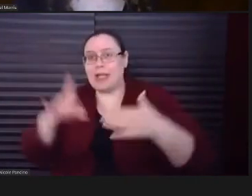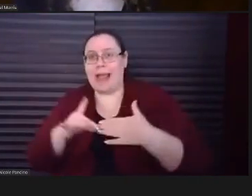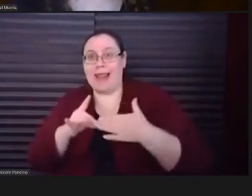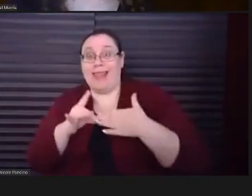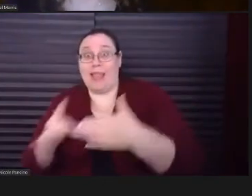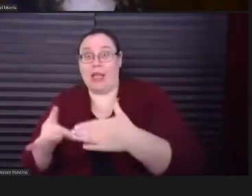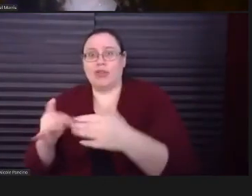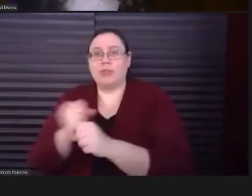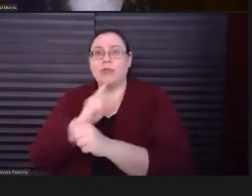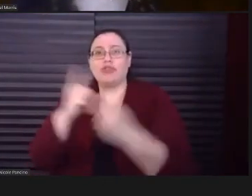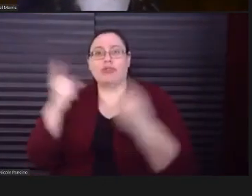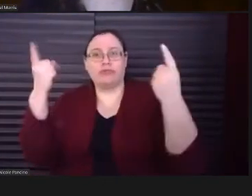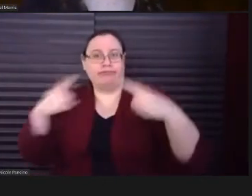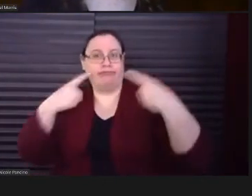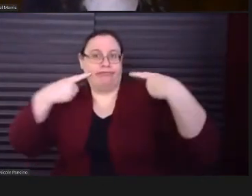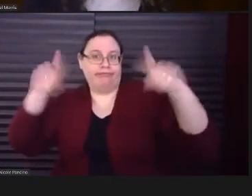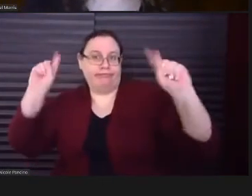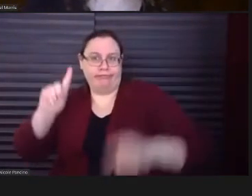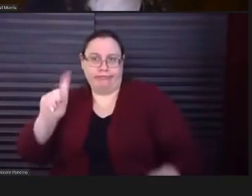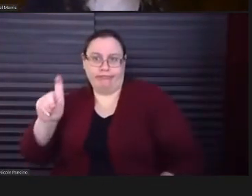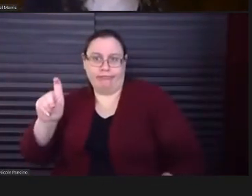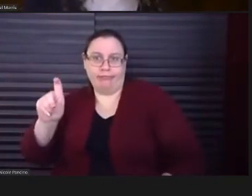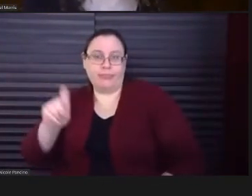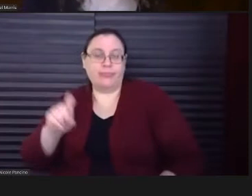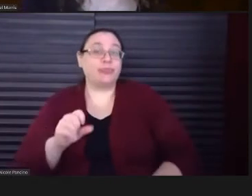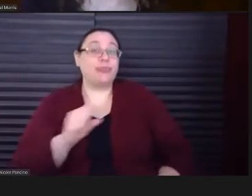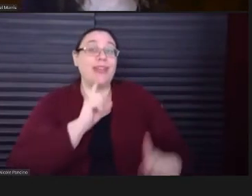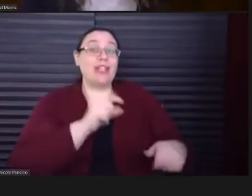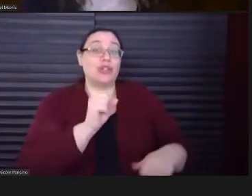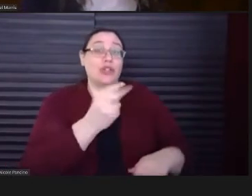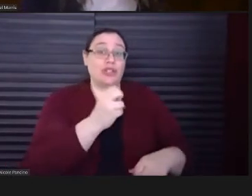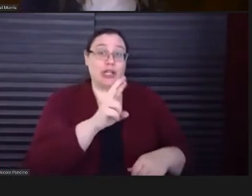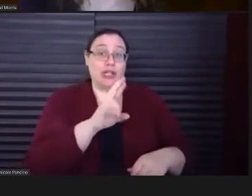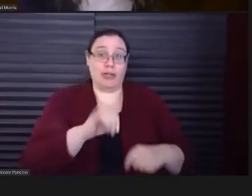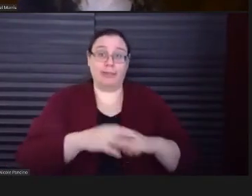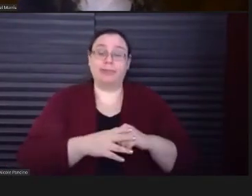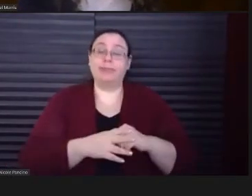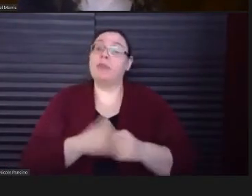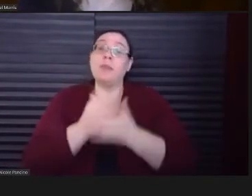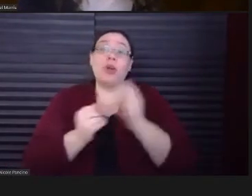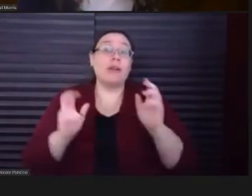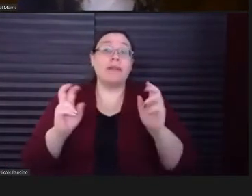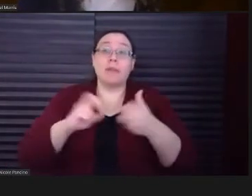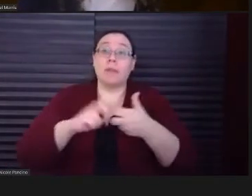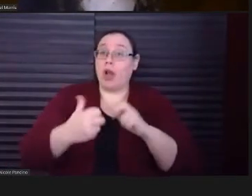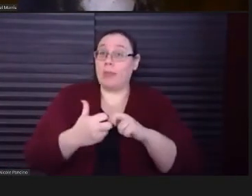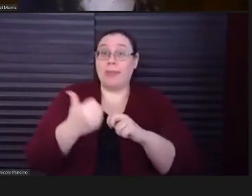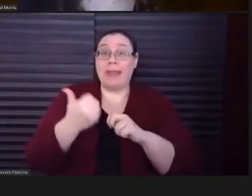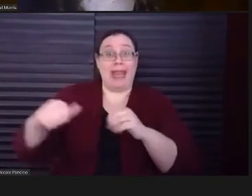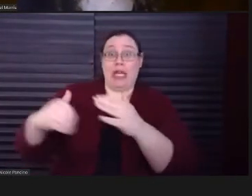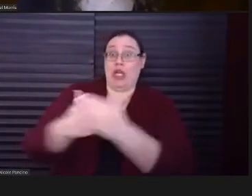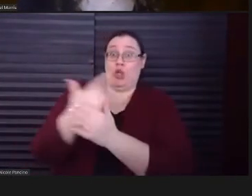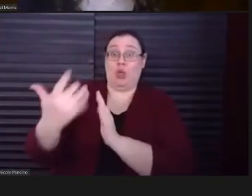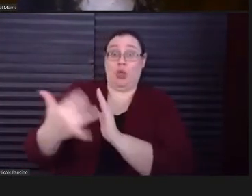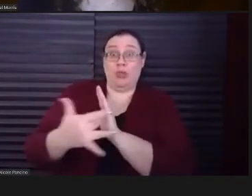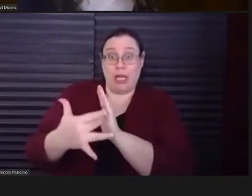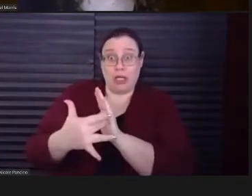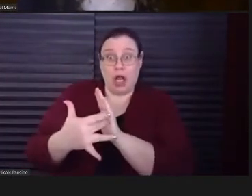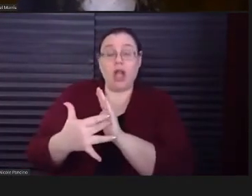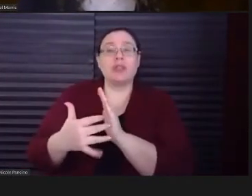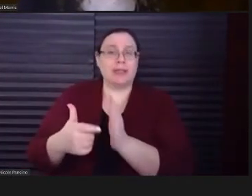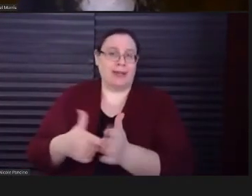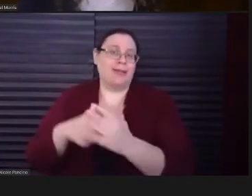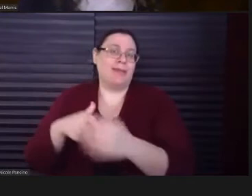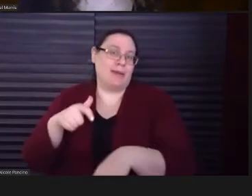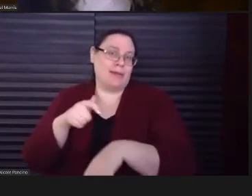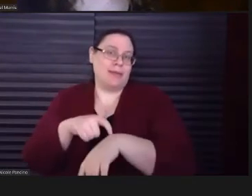happen? Well, I think part of the issue is anytime that you have a new technology, it takes a while for